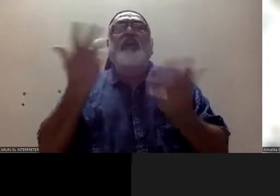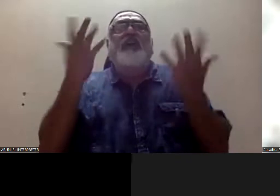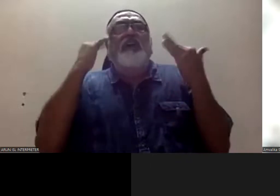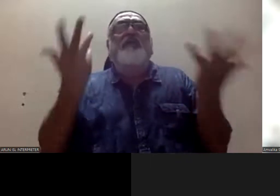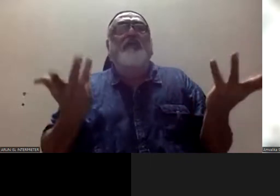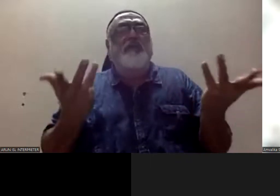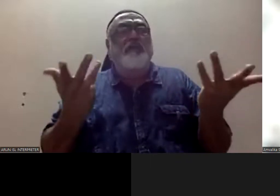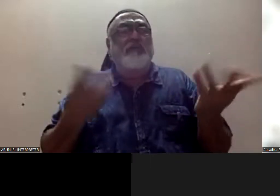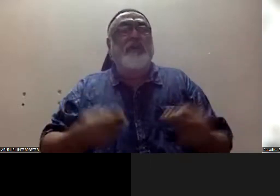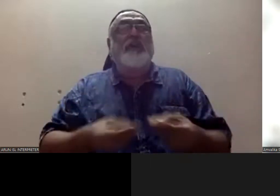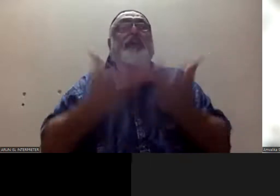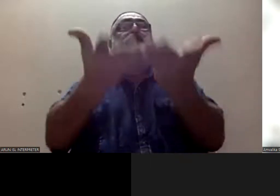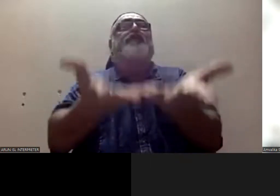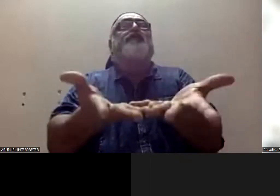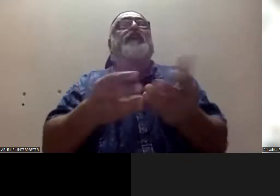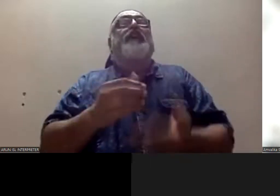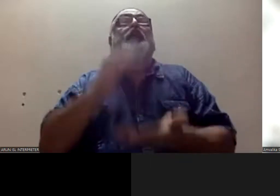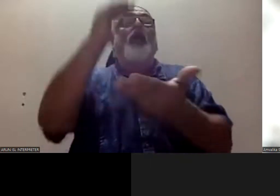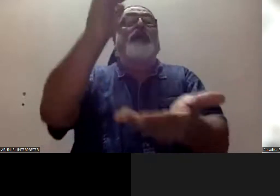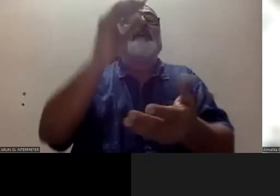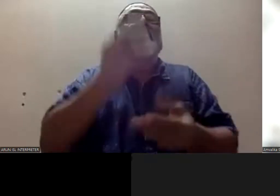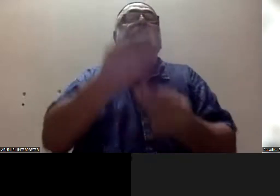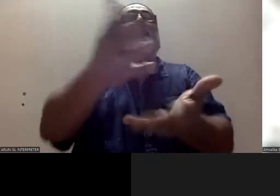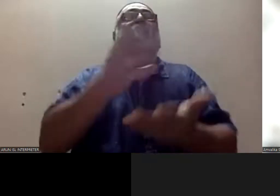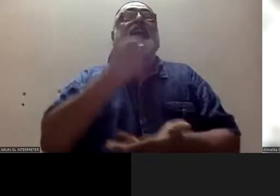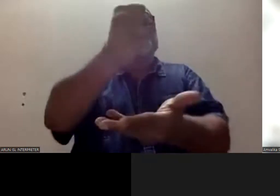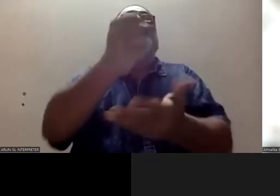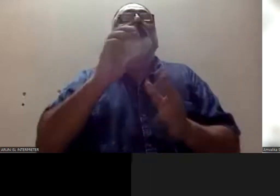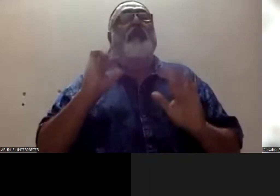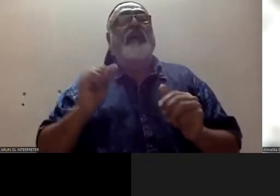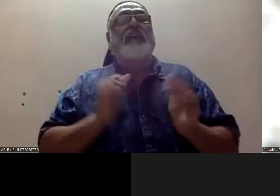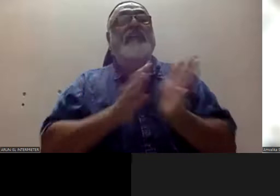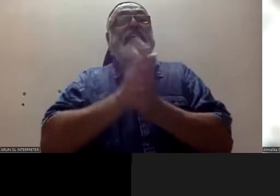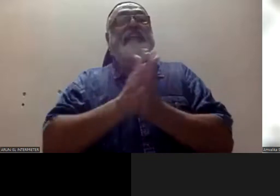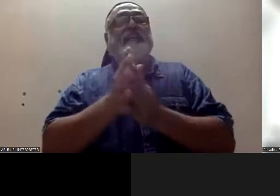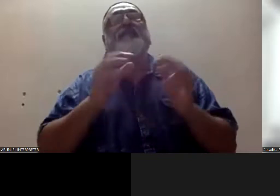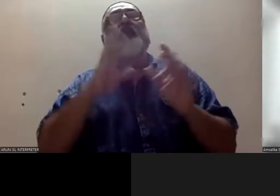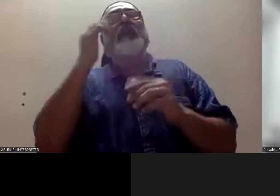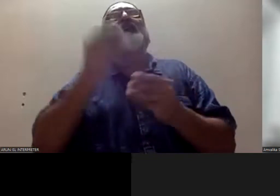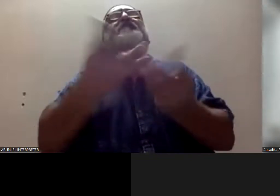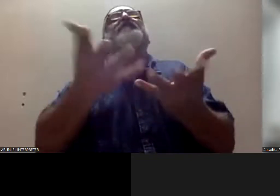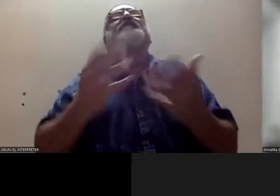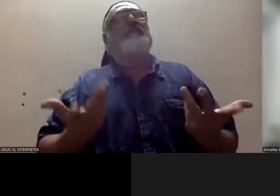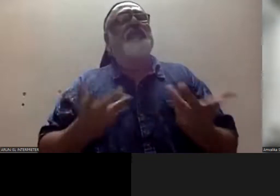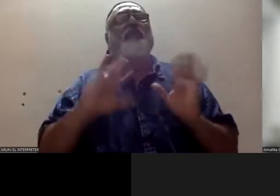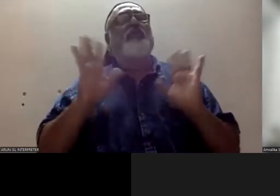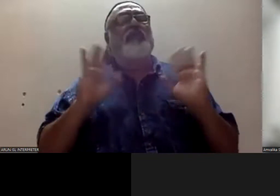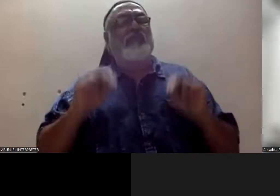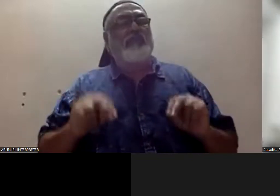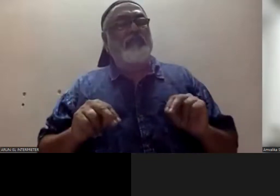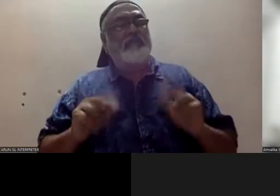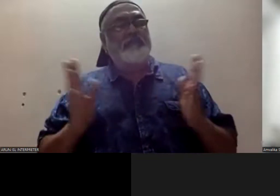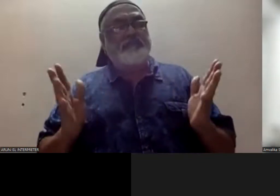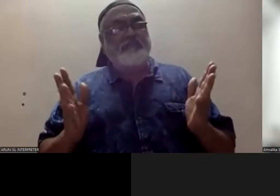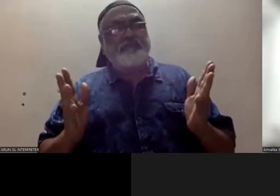reward somebody? It's their duty. yeah, yeah. That It's a duty, but yeah, I understand. So that could also be another kind